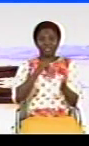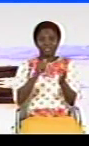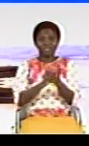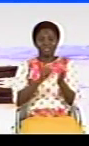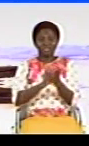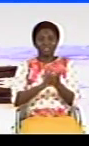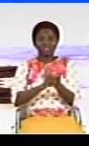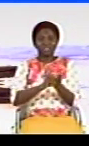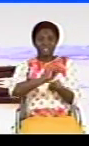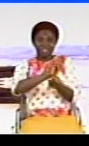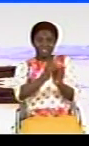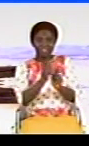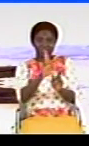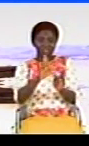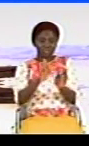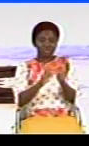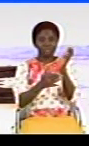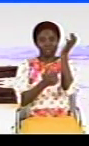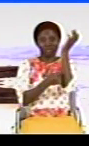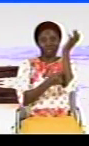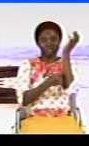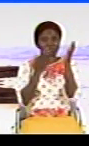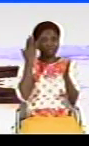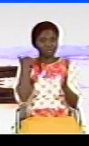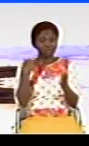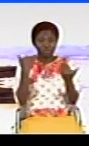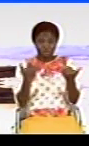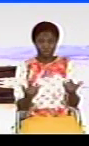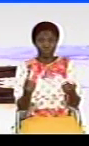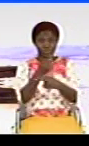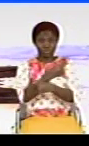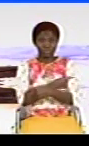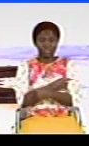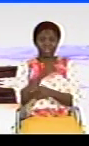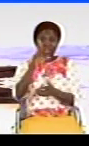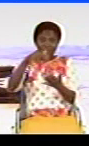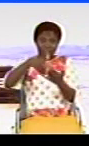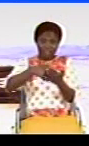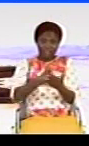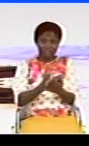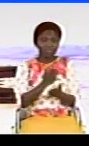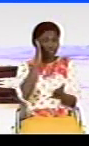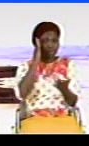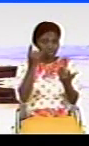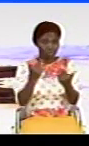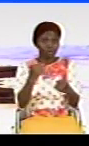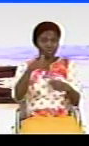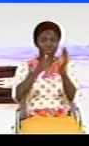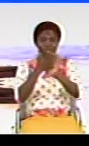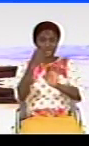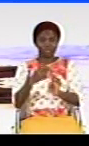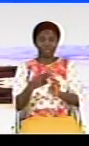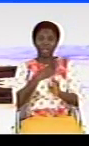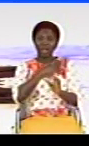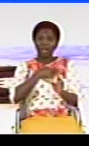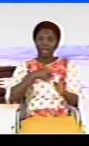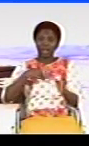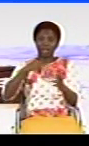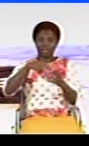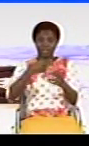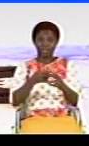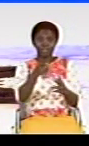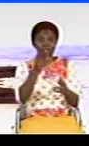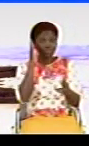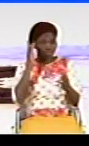a refreshing will come in Jesus' name. And then you're going to return to the days of